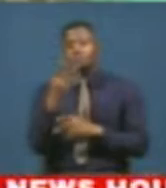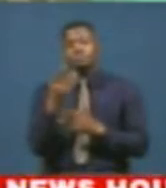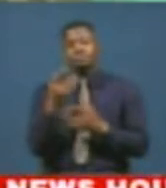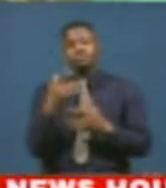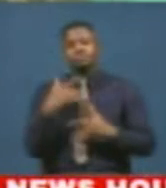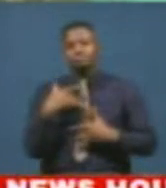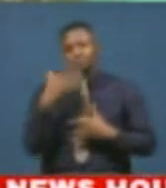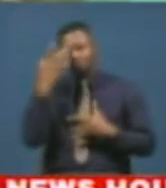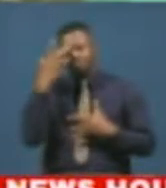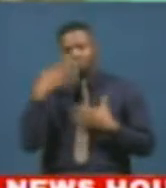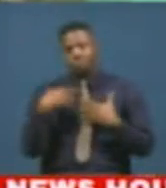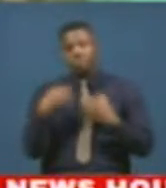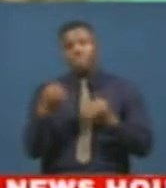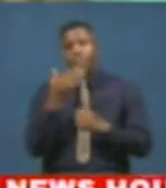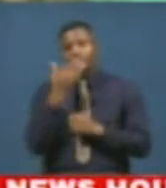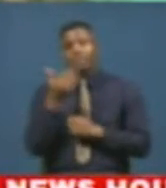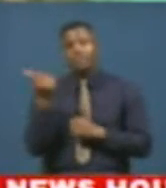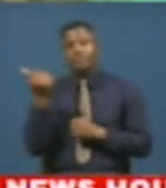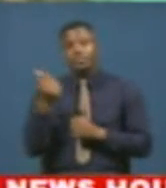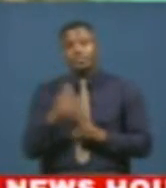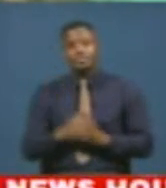and discharged.